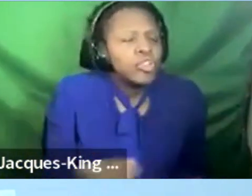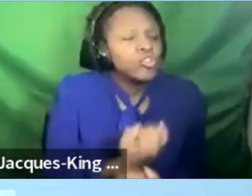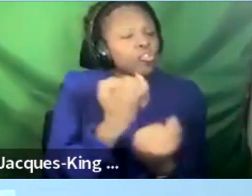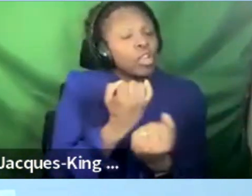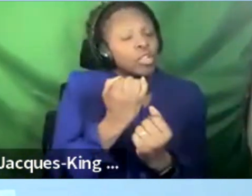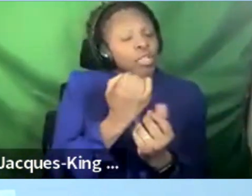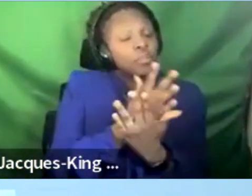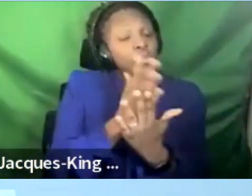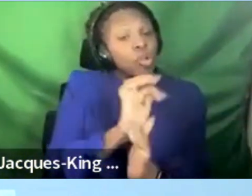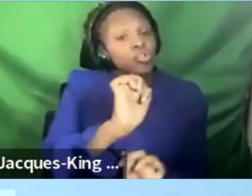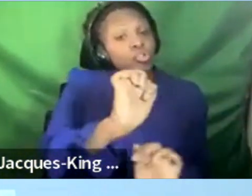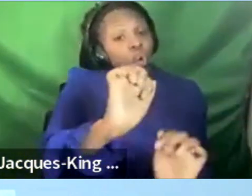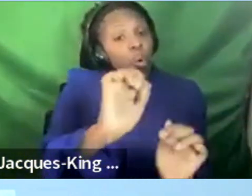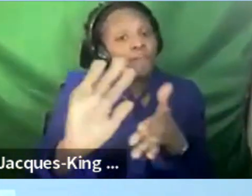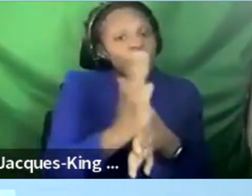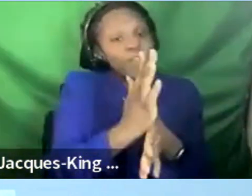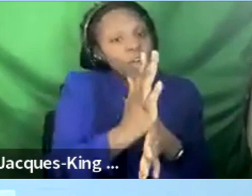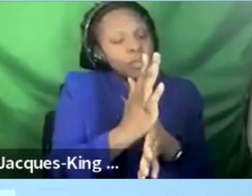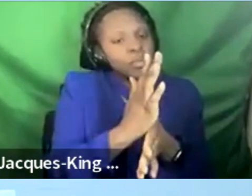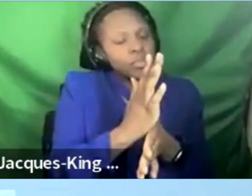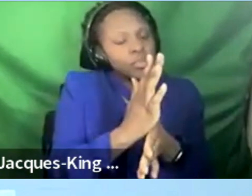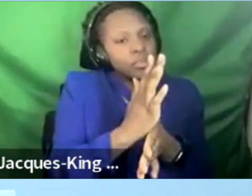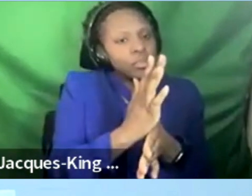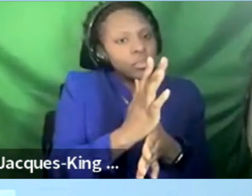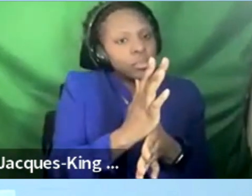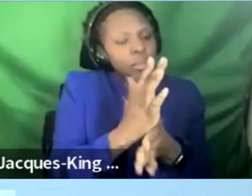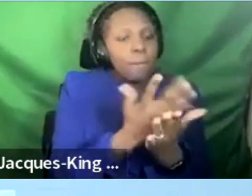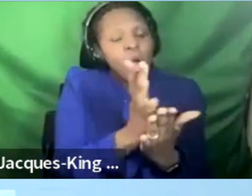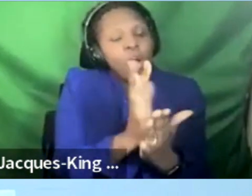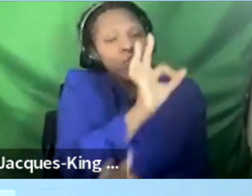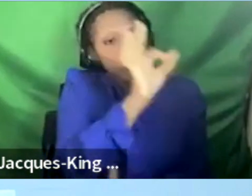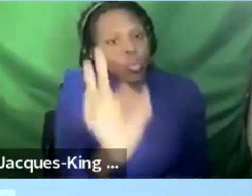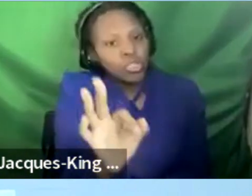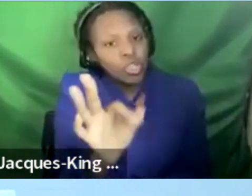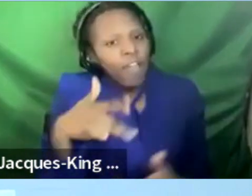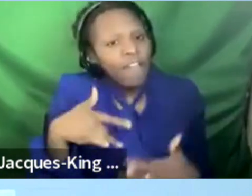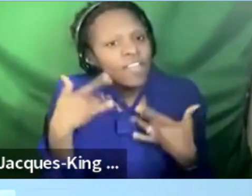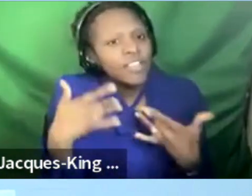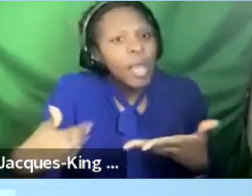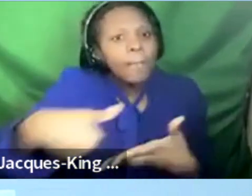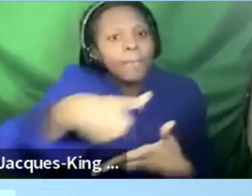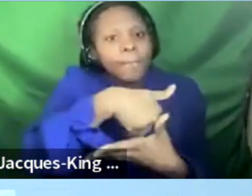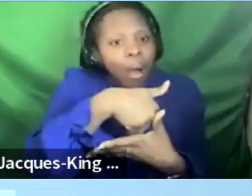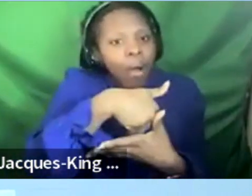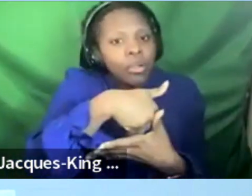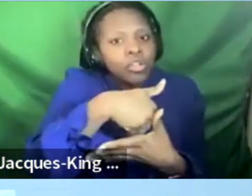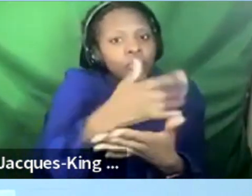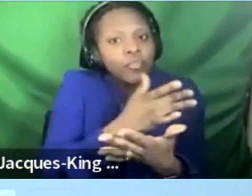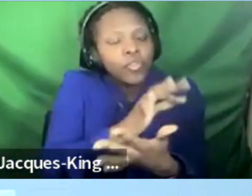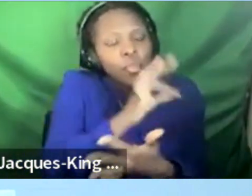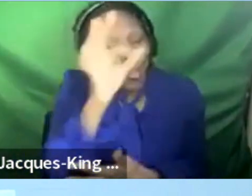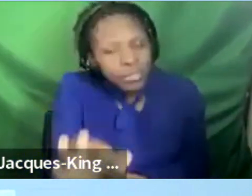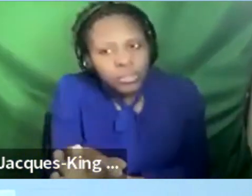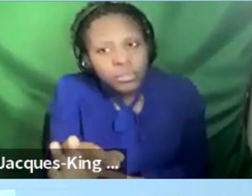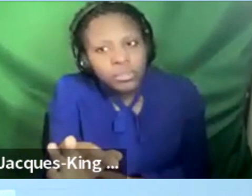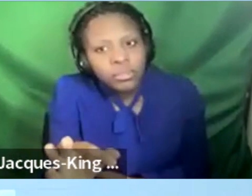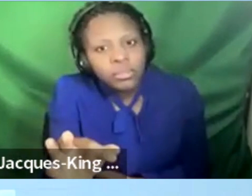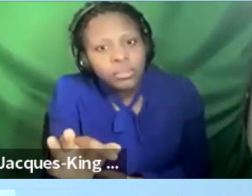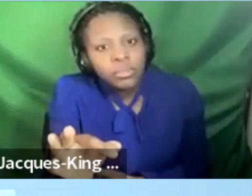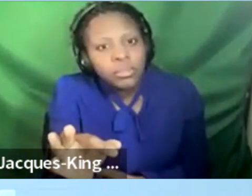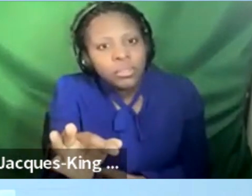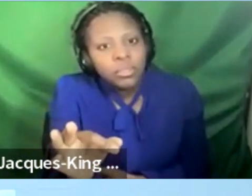it. And the first part of your question is really, really the strongest part, isn't it? Which is, how do you make it so